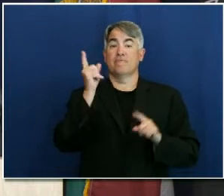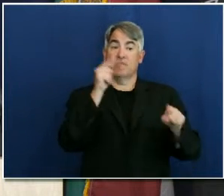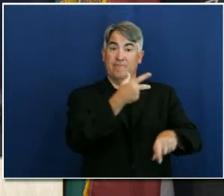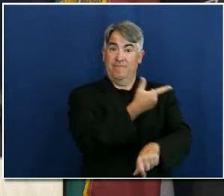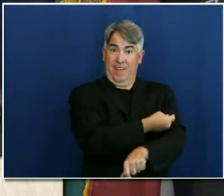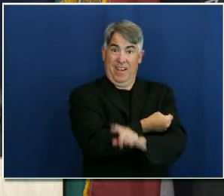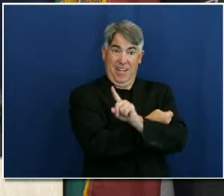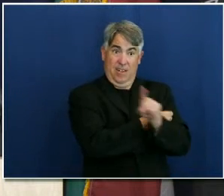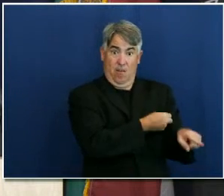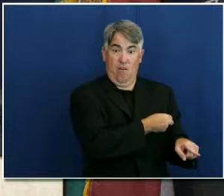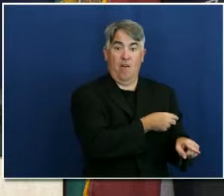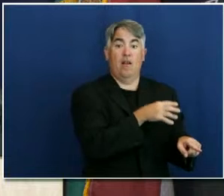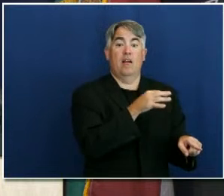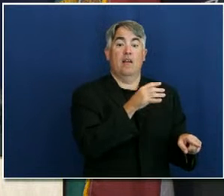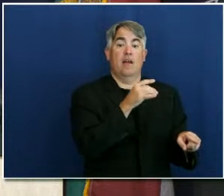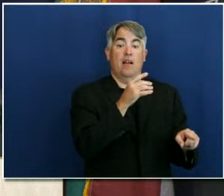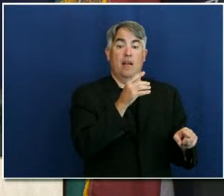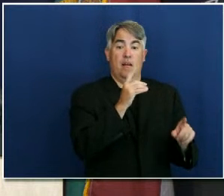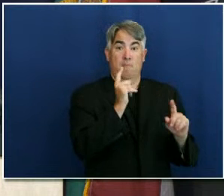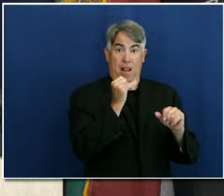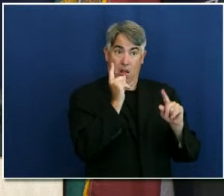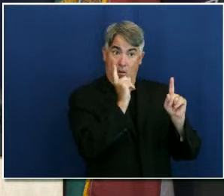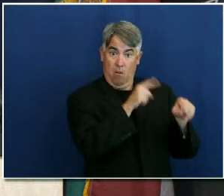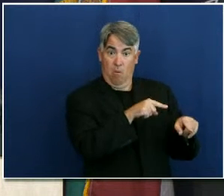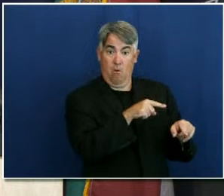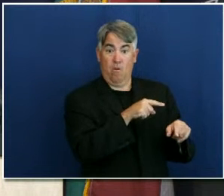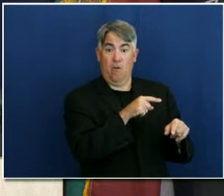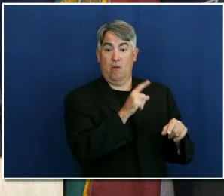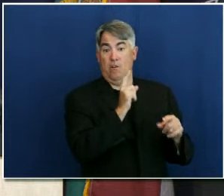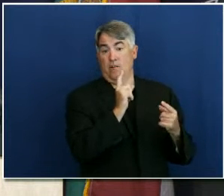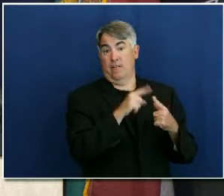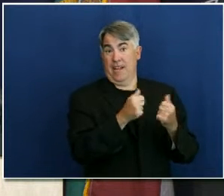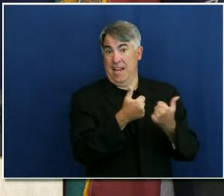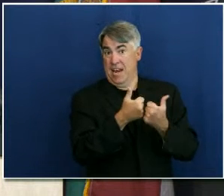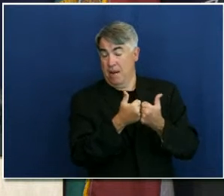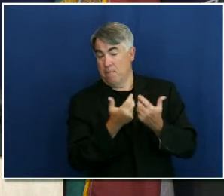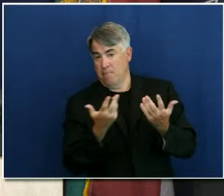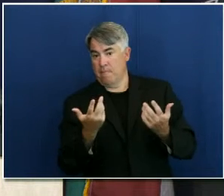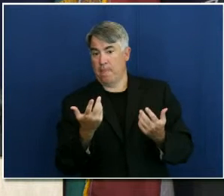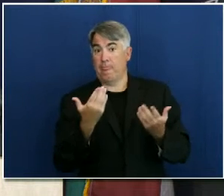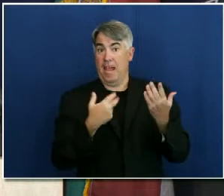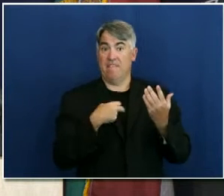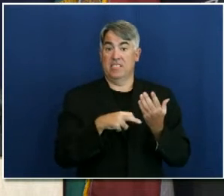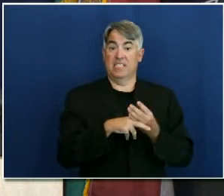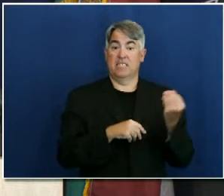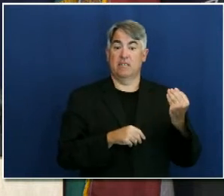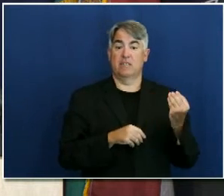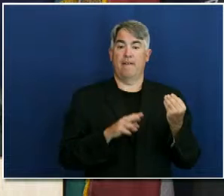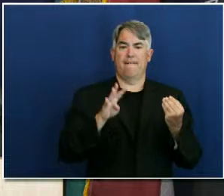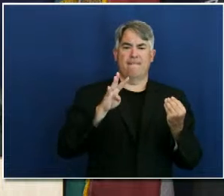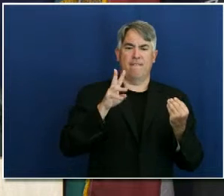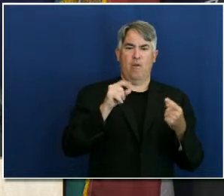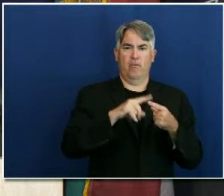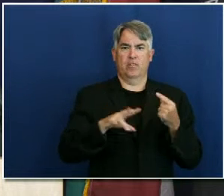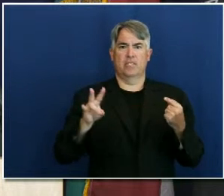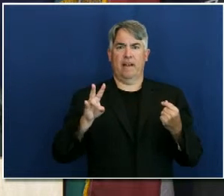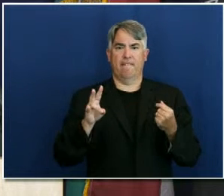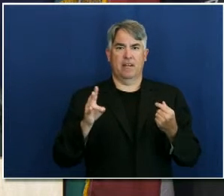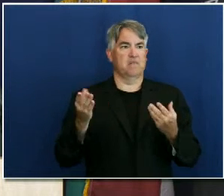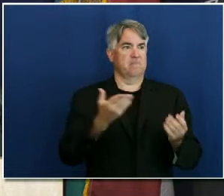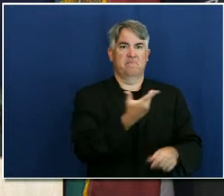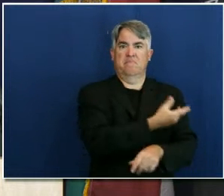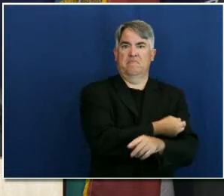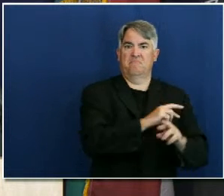tickets who are going to the game can get vaccinated between 4:30 and 7 p.m. It will be the same setup. The first 1,000 to